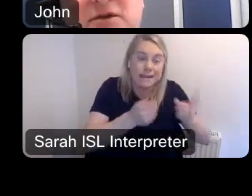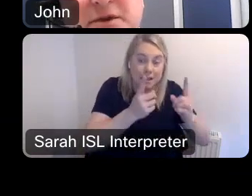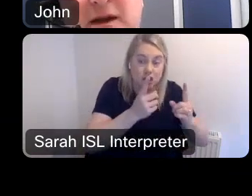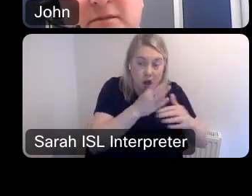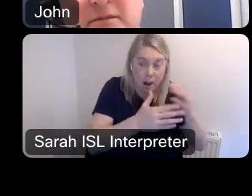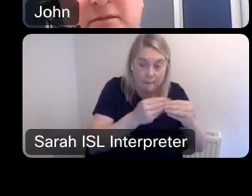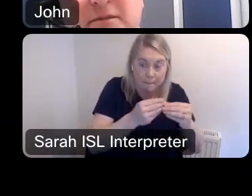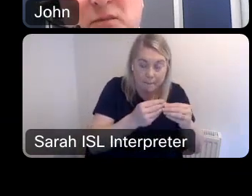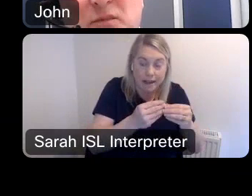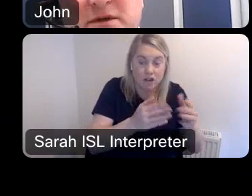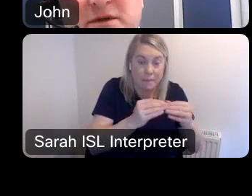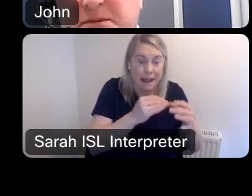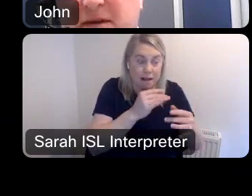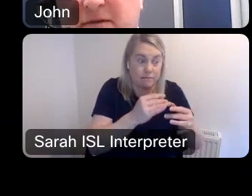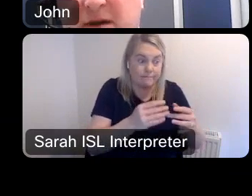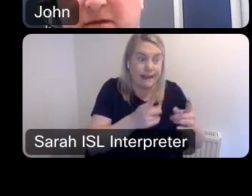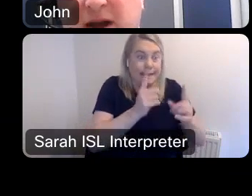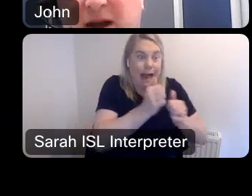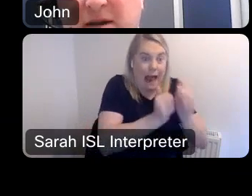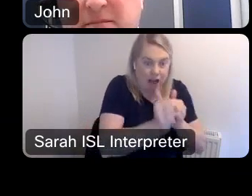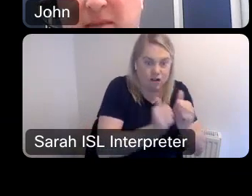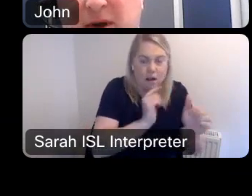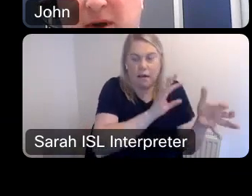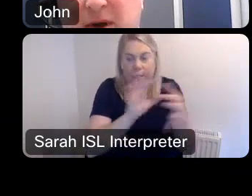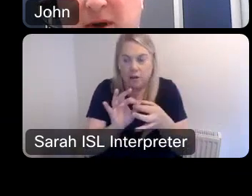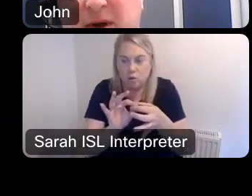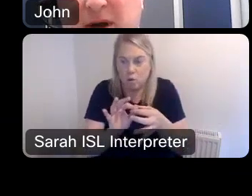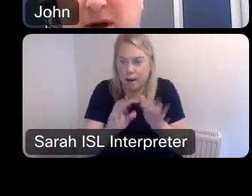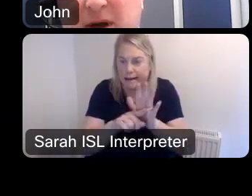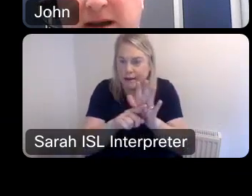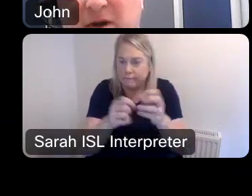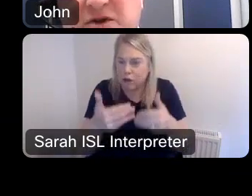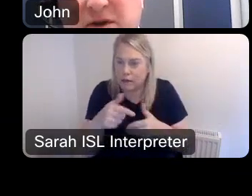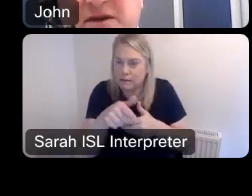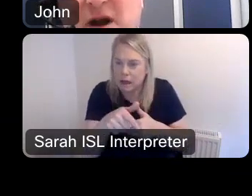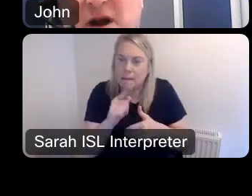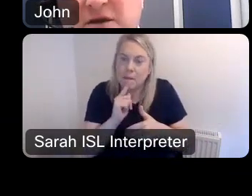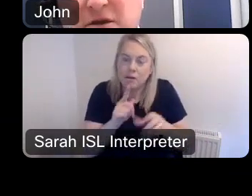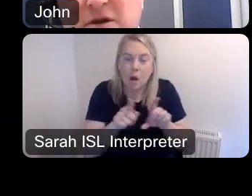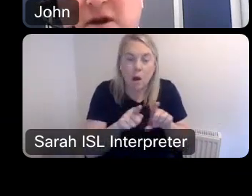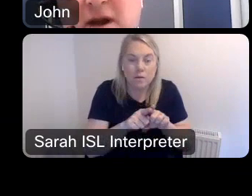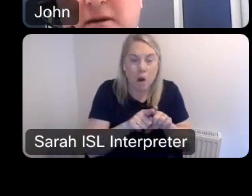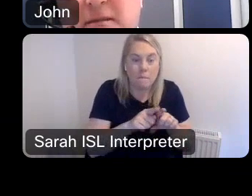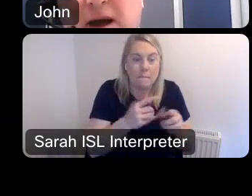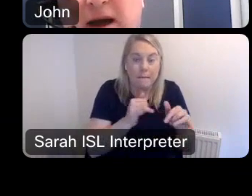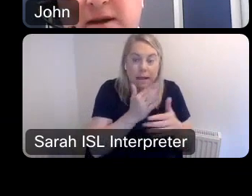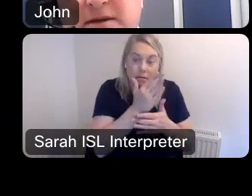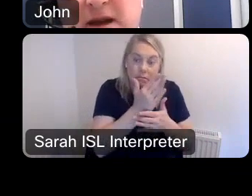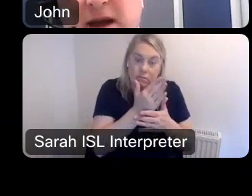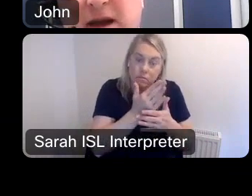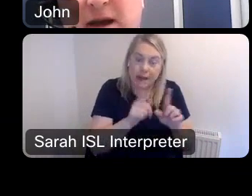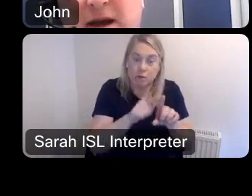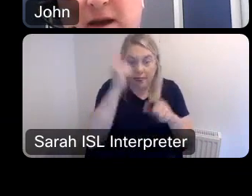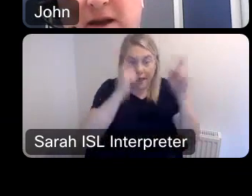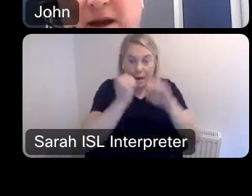But we also need to be aware of acts of omission, where things aren't done,